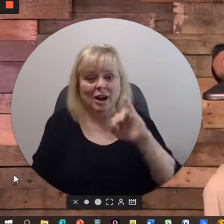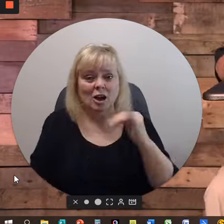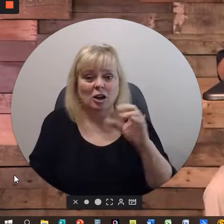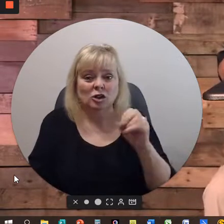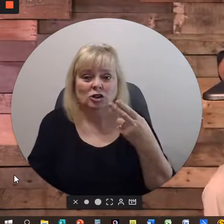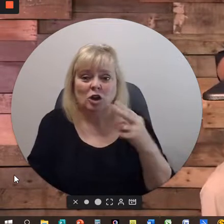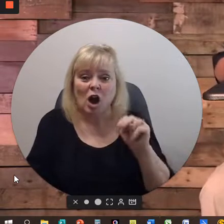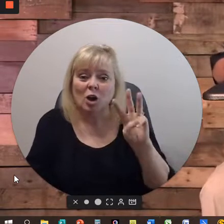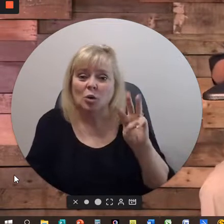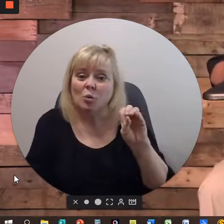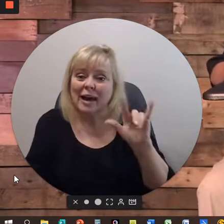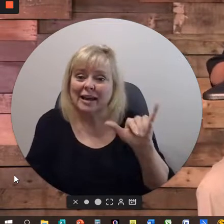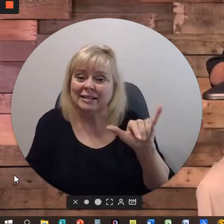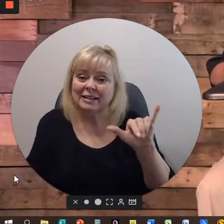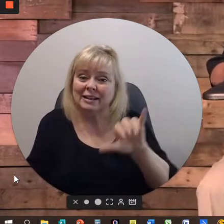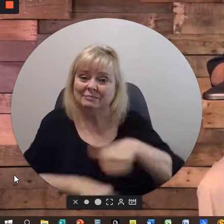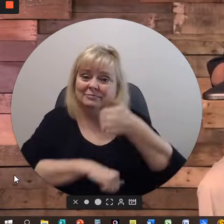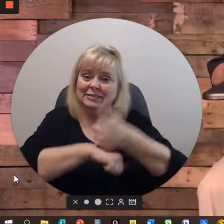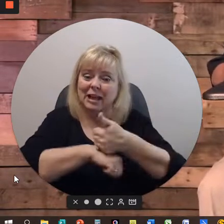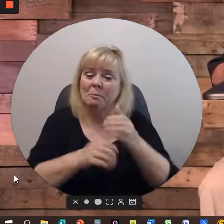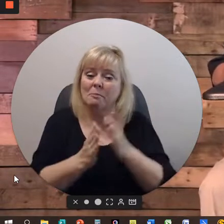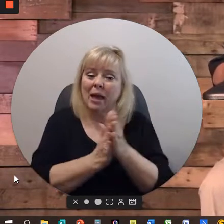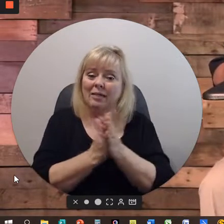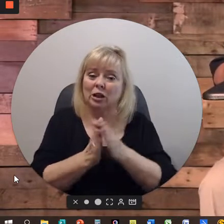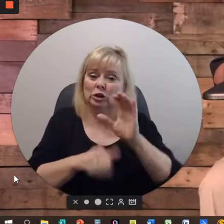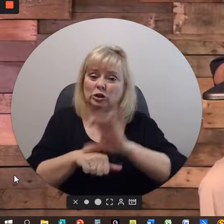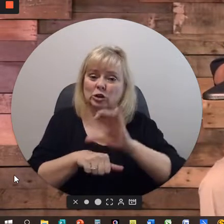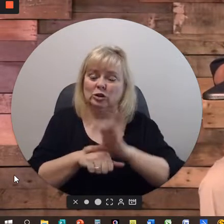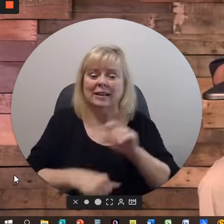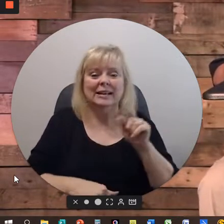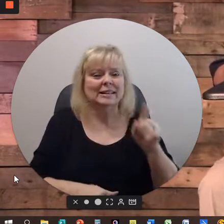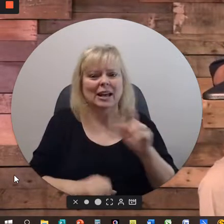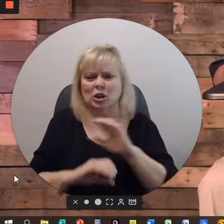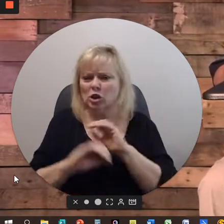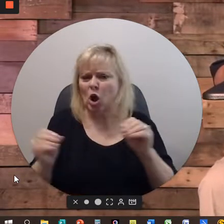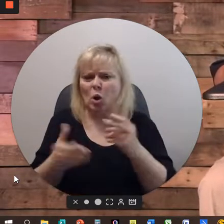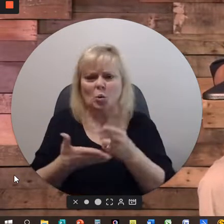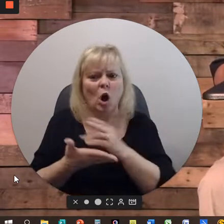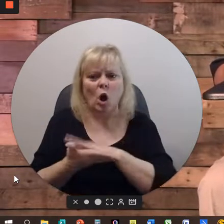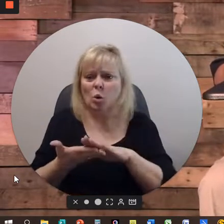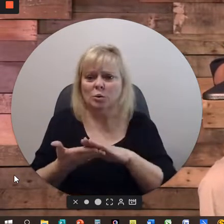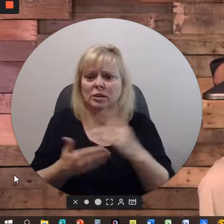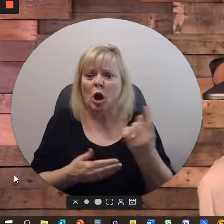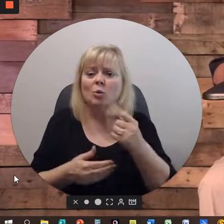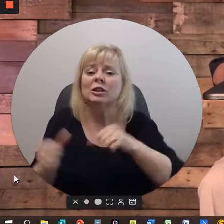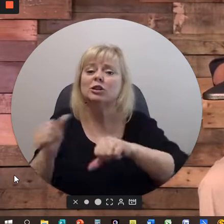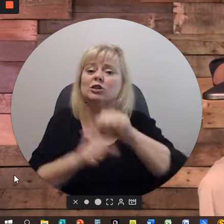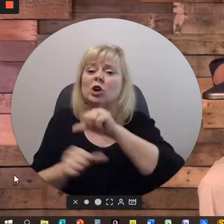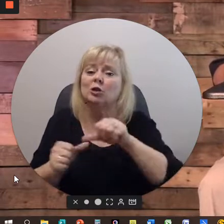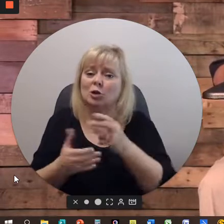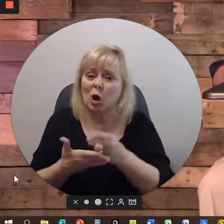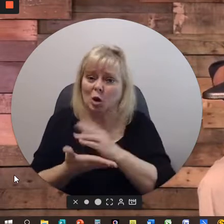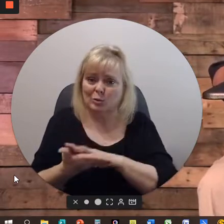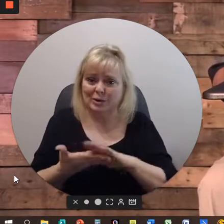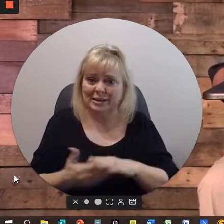Methodism, famously said that there is no holiness but social holiness, by which he meant that we are not meant